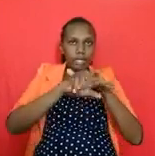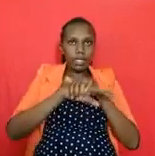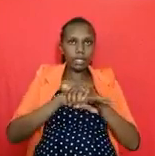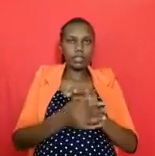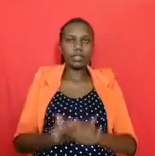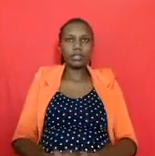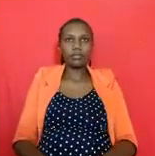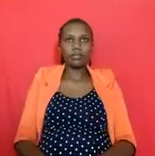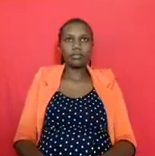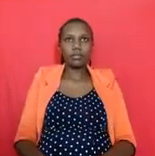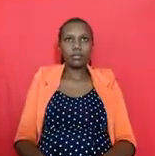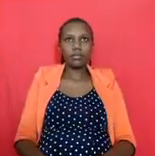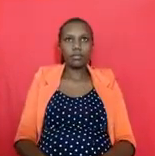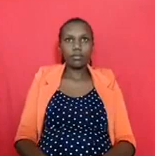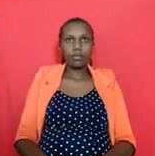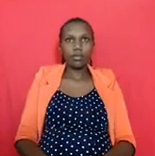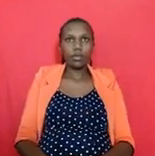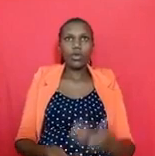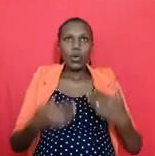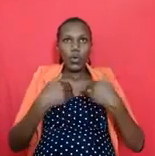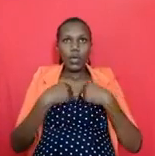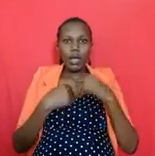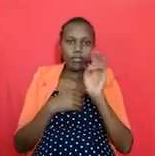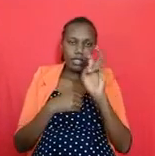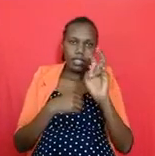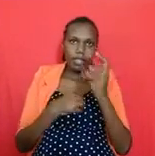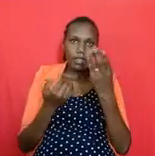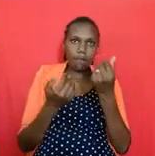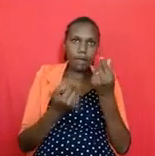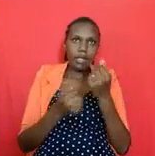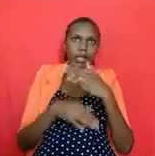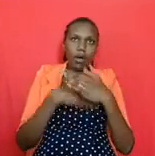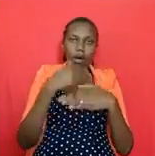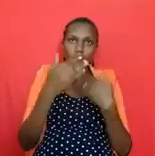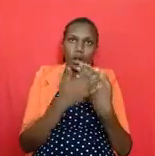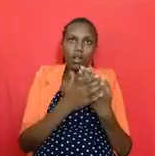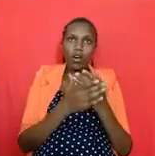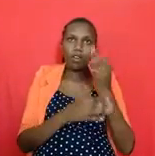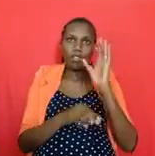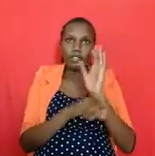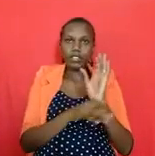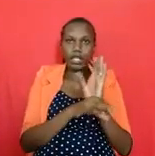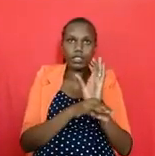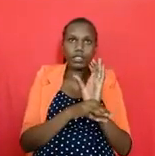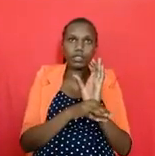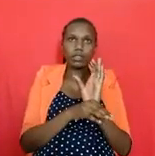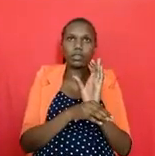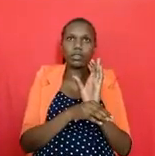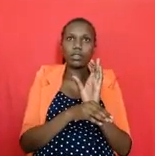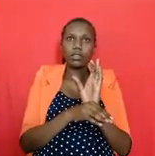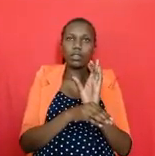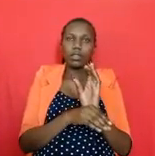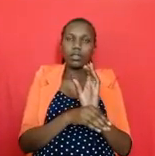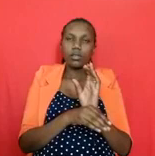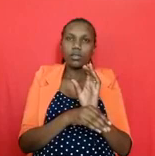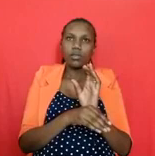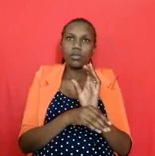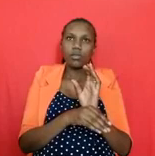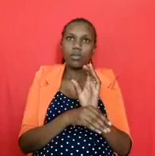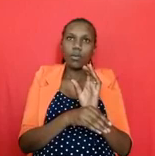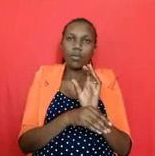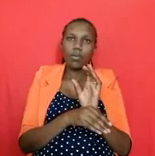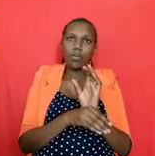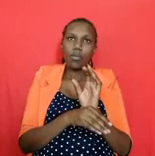compliance. We have audited the accompanying financial statements of ACK Diocese of Mount Kenya South St James Cathedral